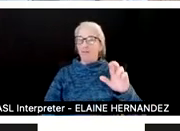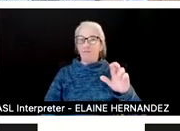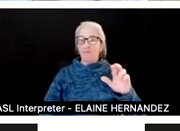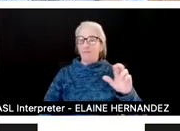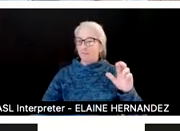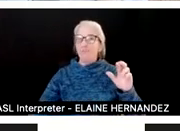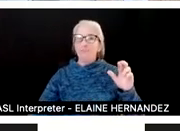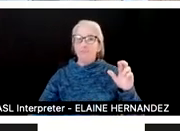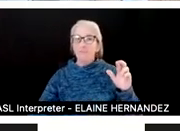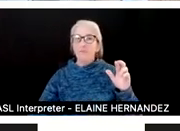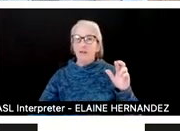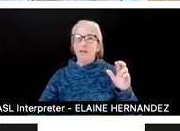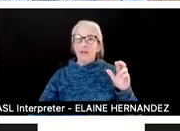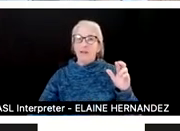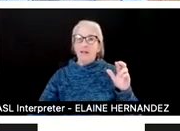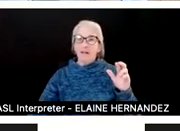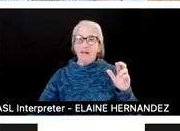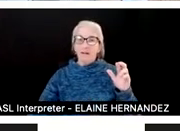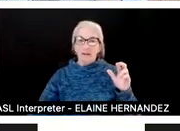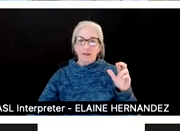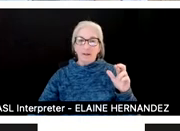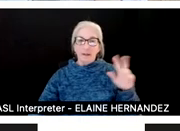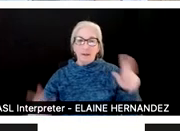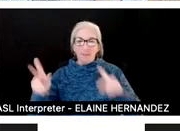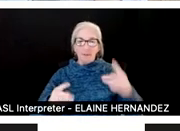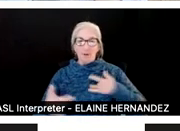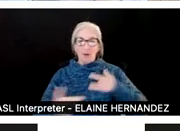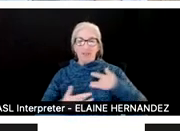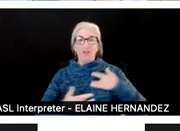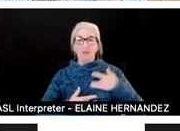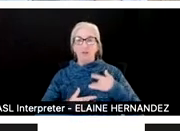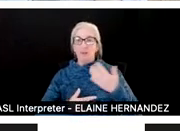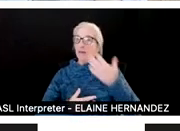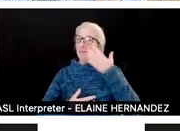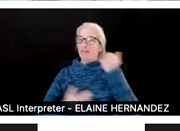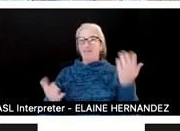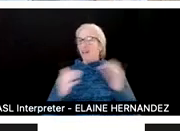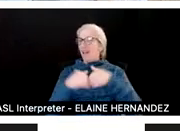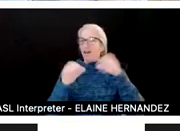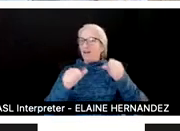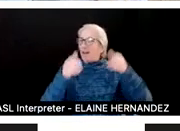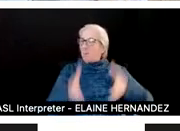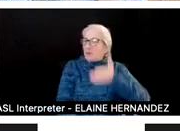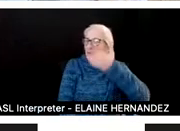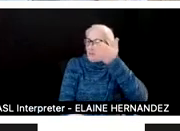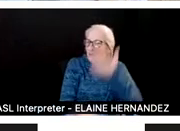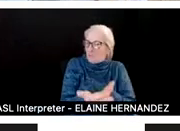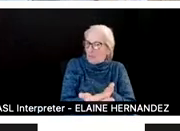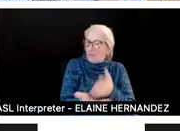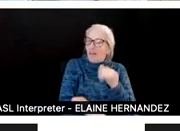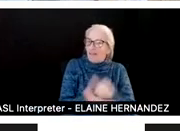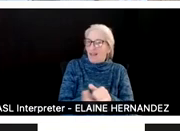how is a tenant supposed to prove that there's been this discrimination, but it's not on the tenant to prove